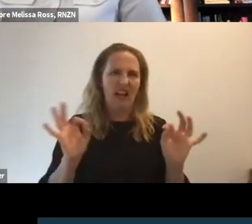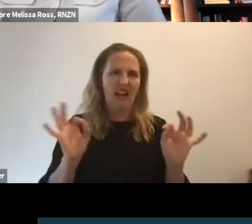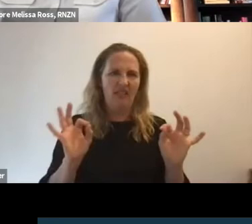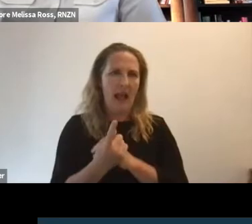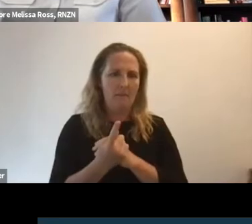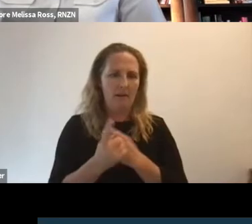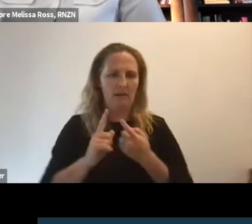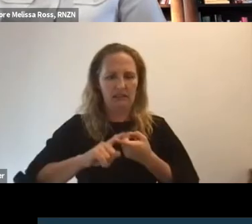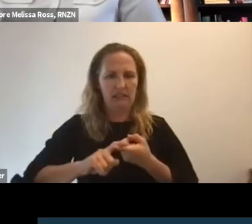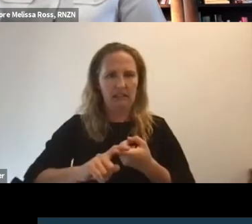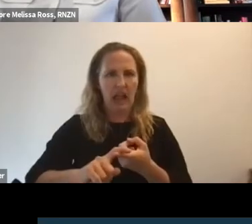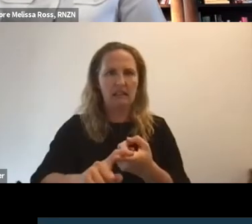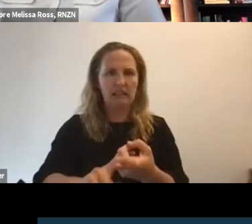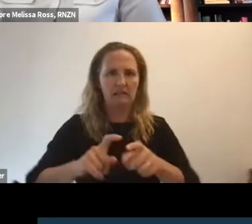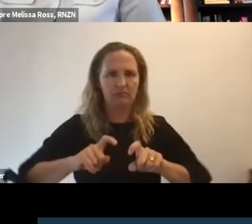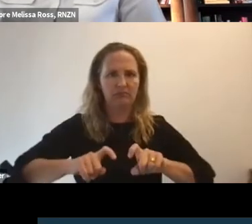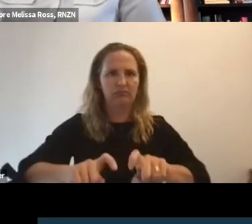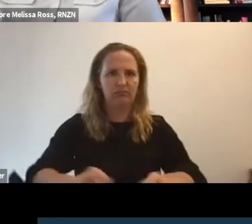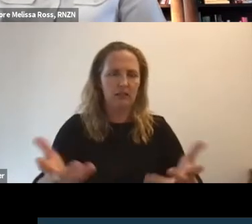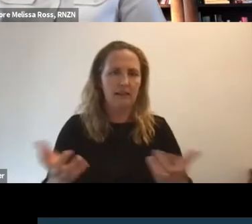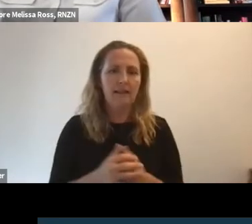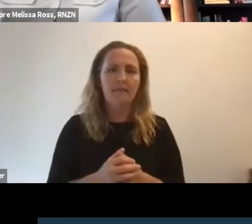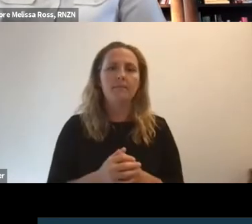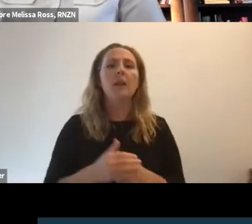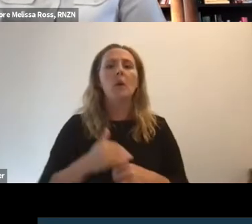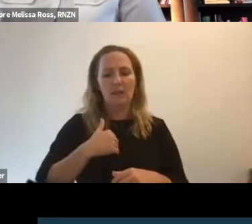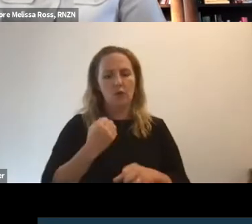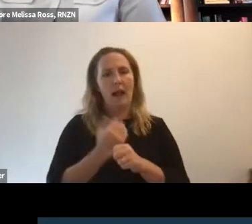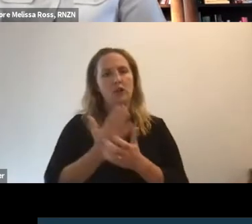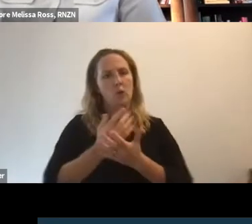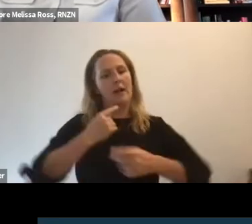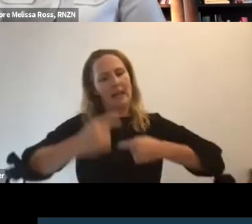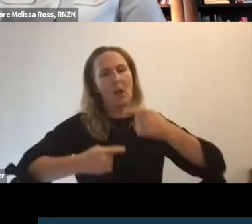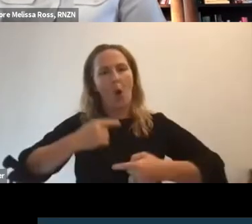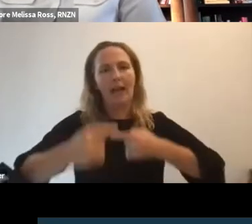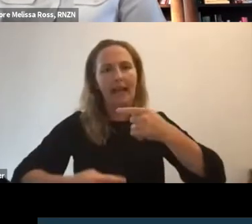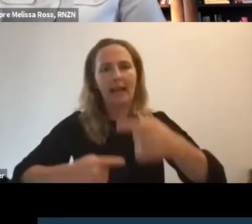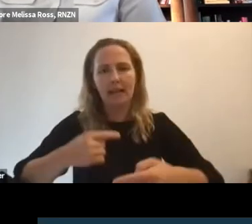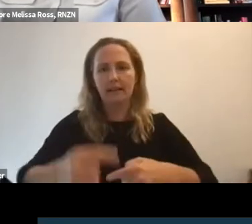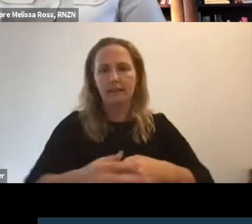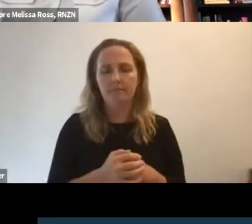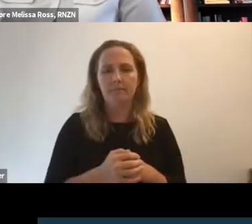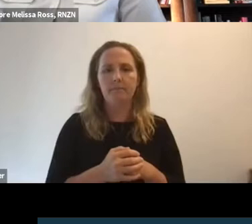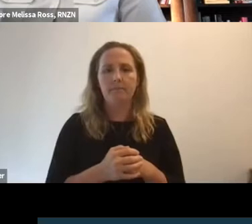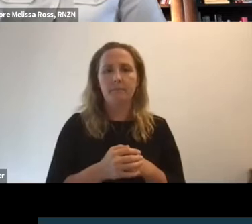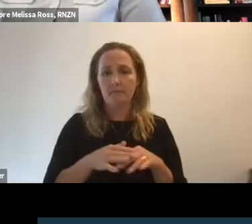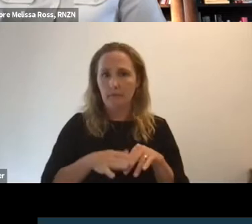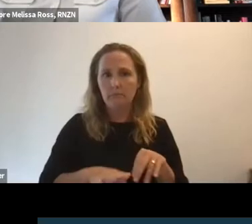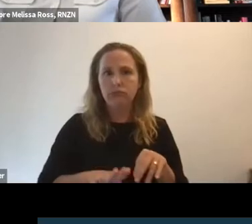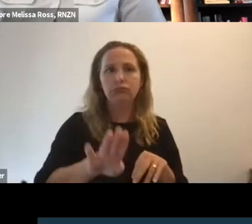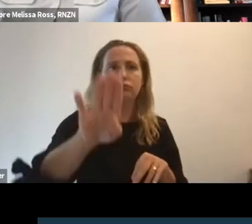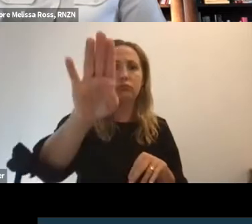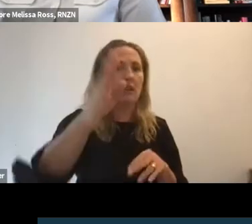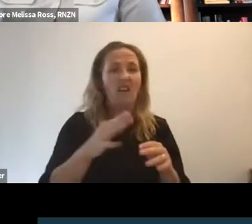and trying to ensure that the momentum was kept going continually over years, not just weeks or